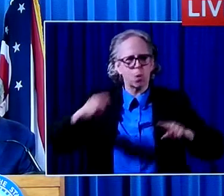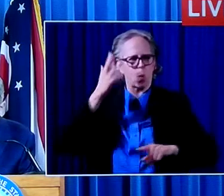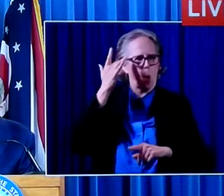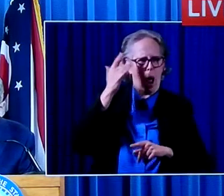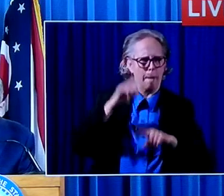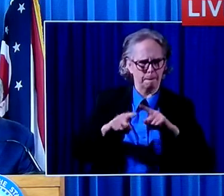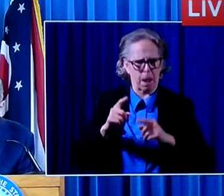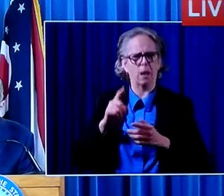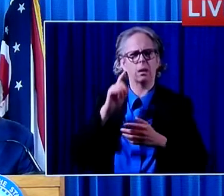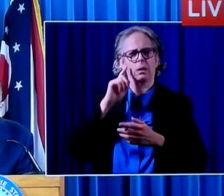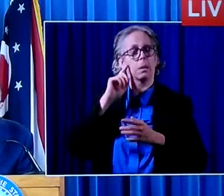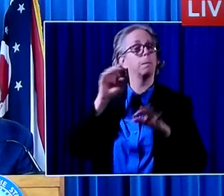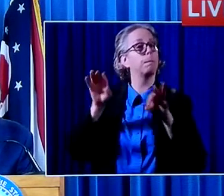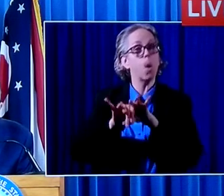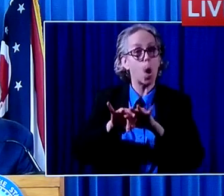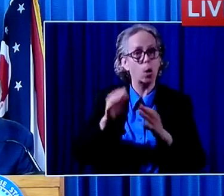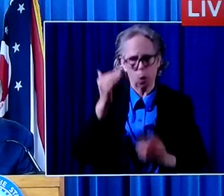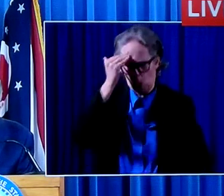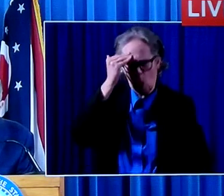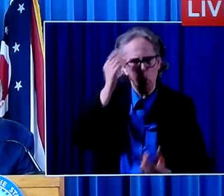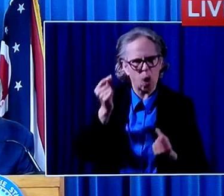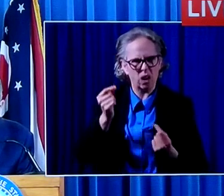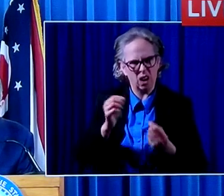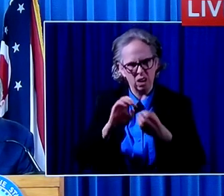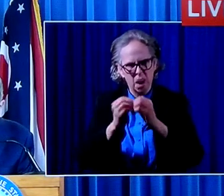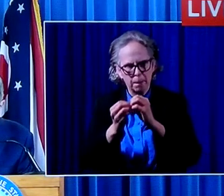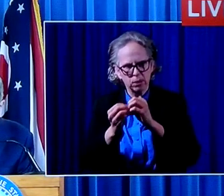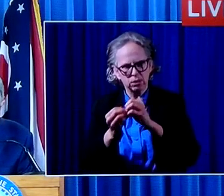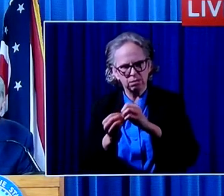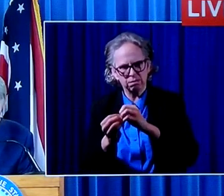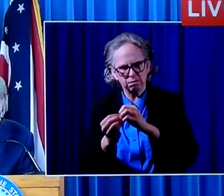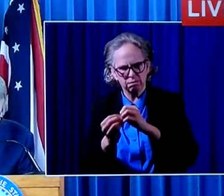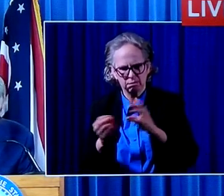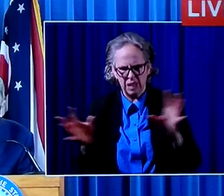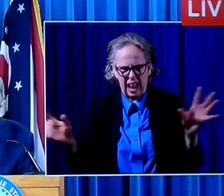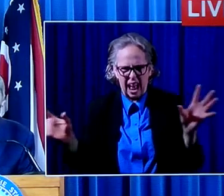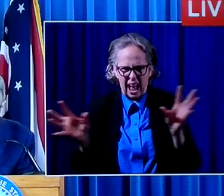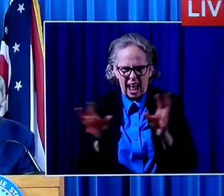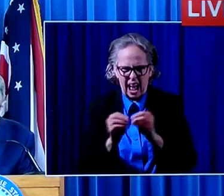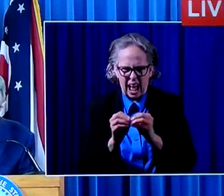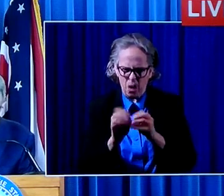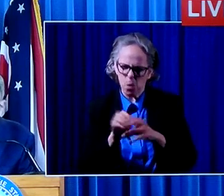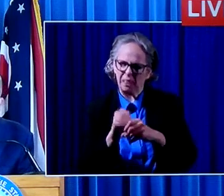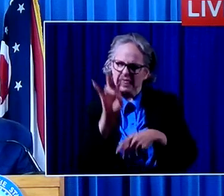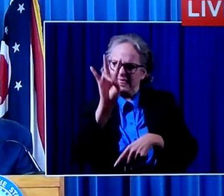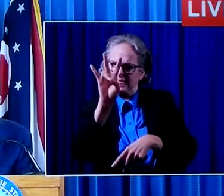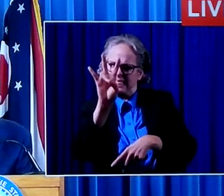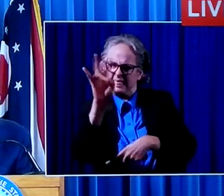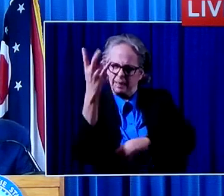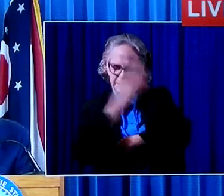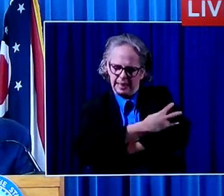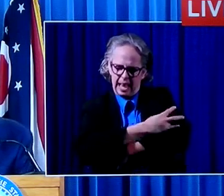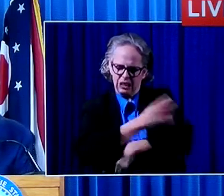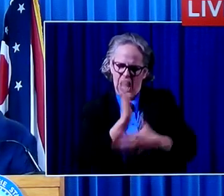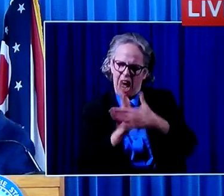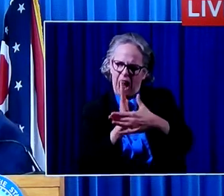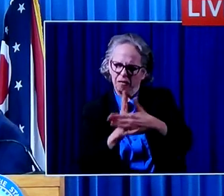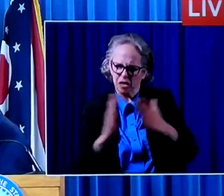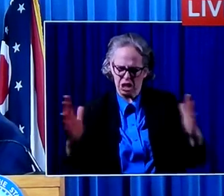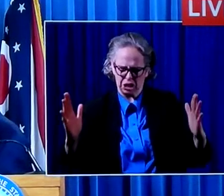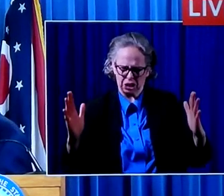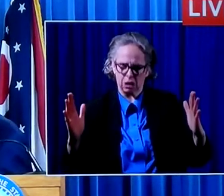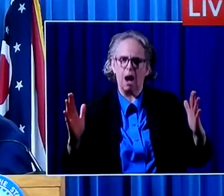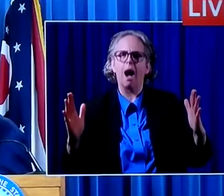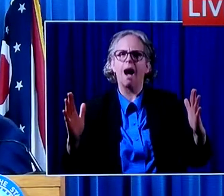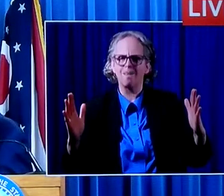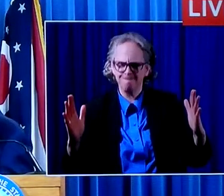is really to look at this in a 7-day average. And we'll try in the future. Here it is.